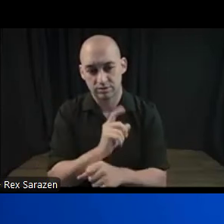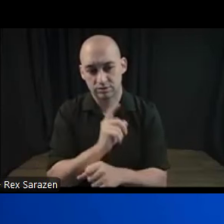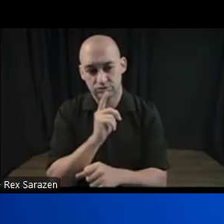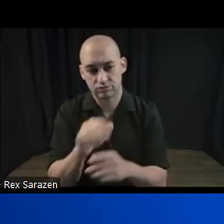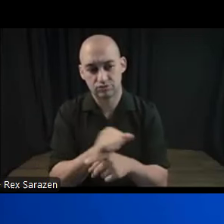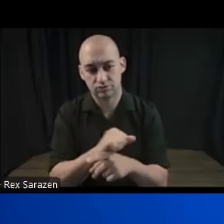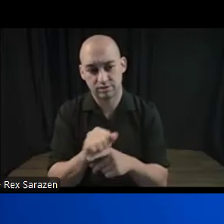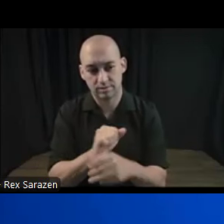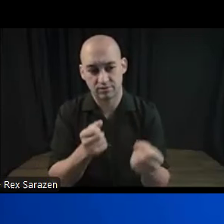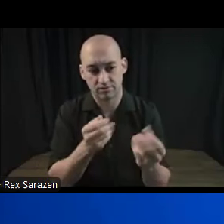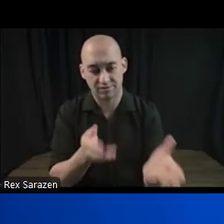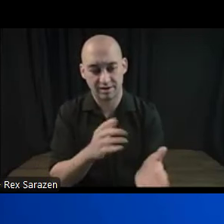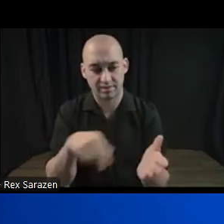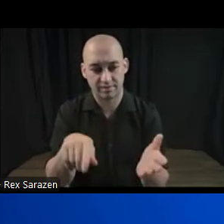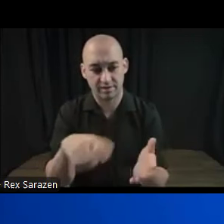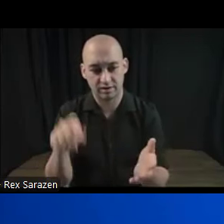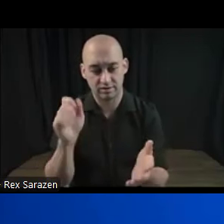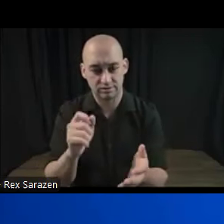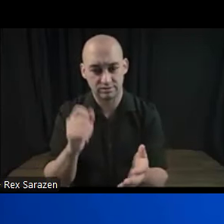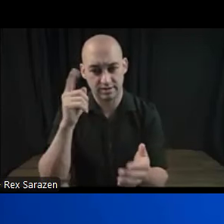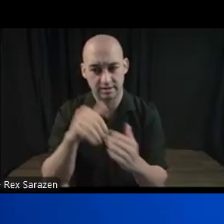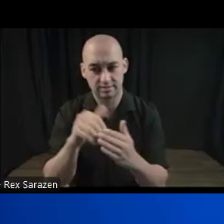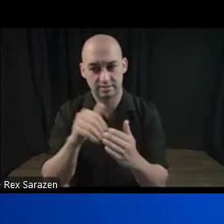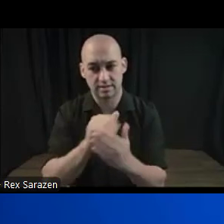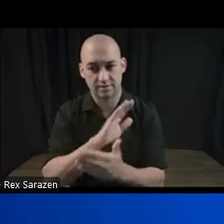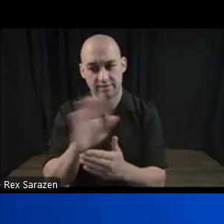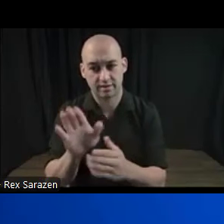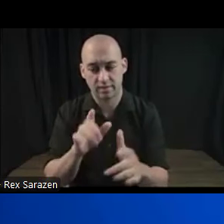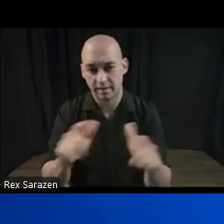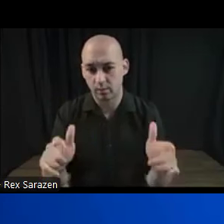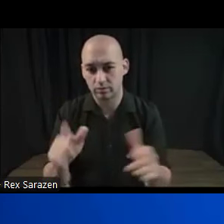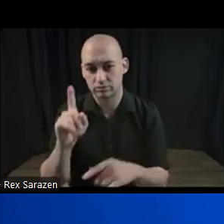actually understand in their language?